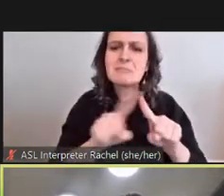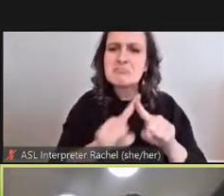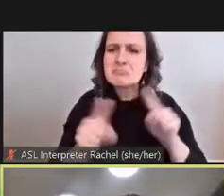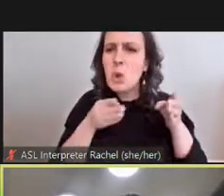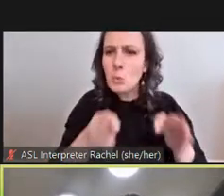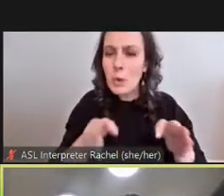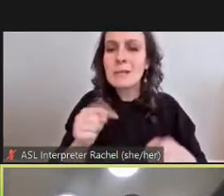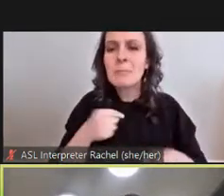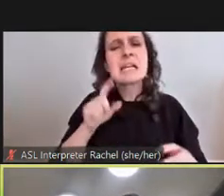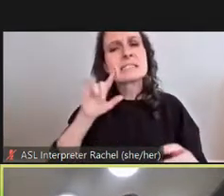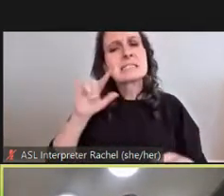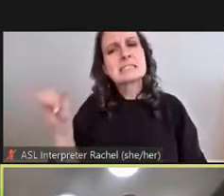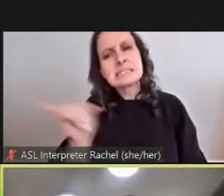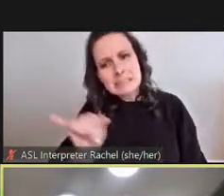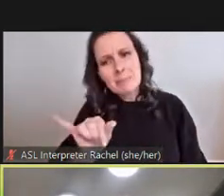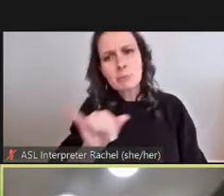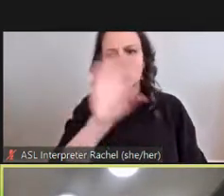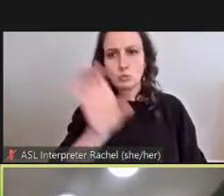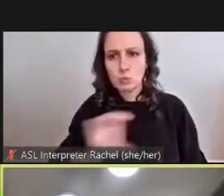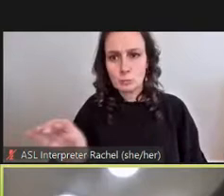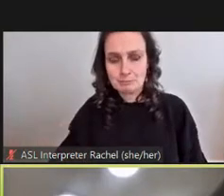so.